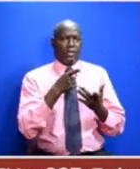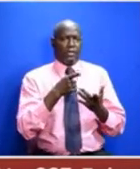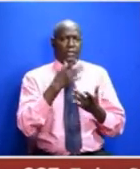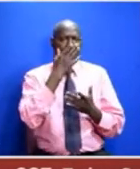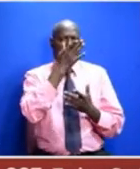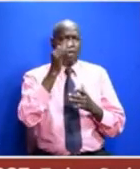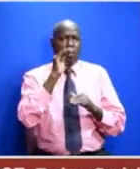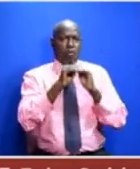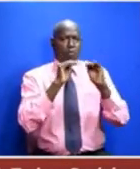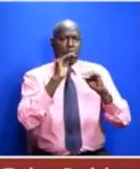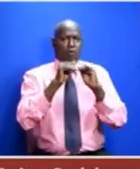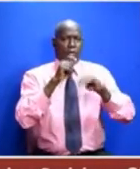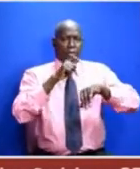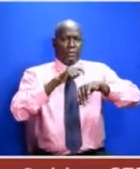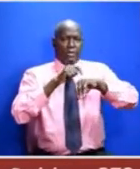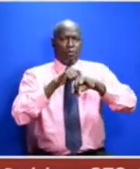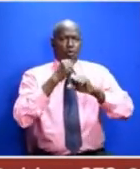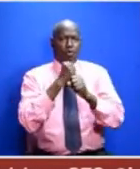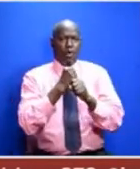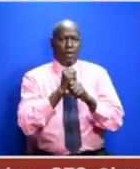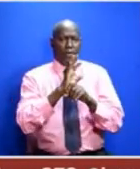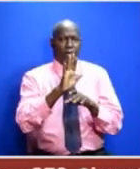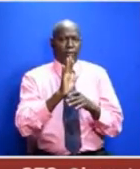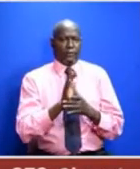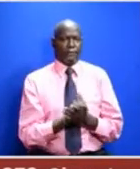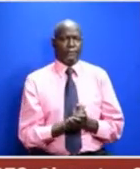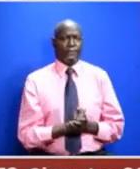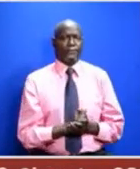kusumbuliwa wakati wanafanya kazi yao.